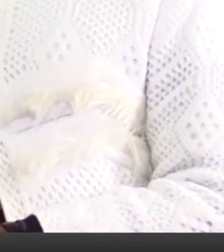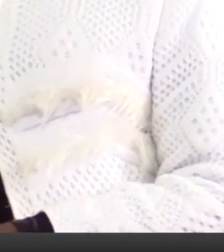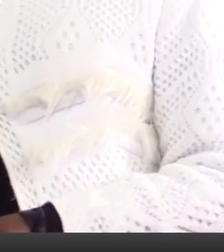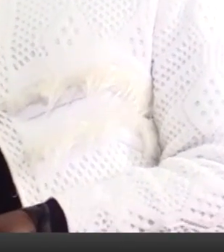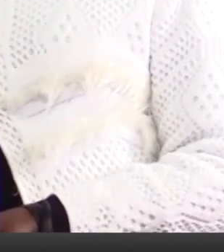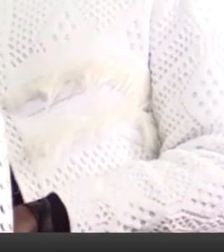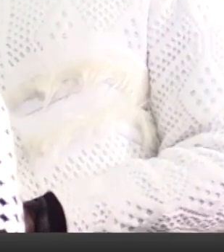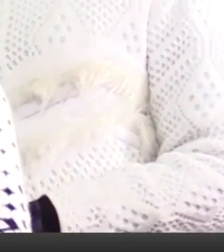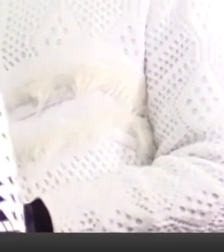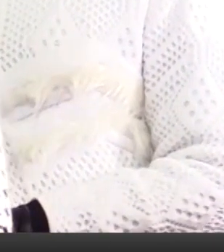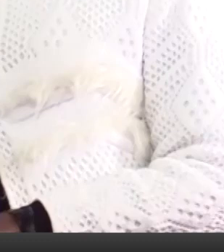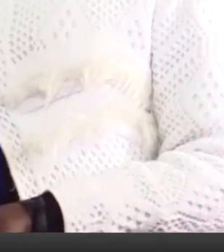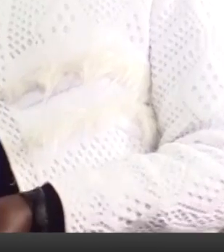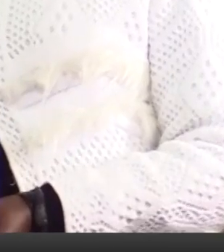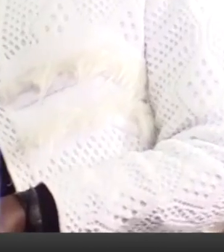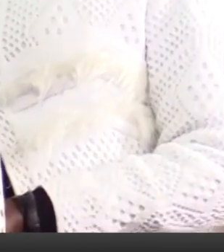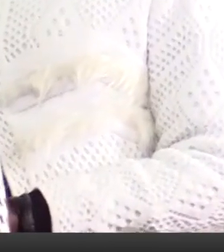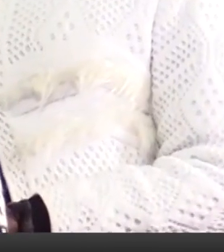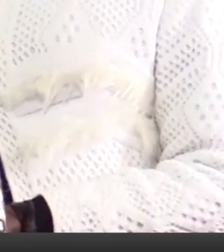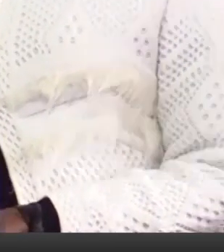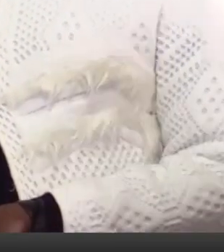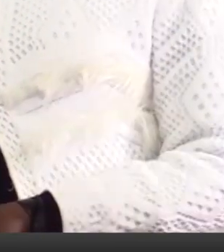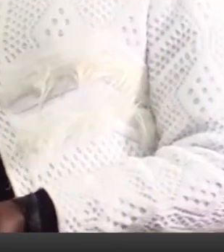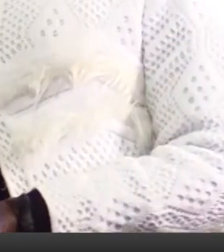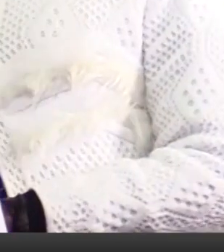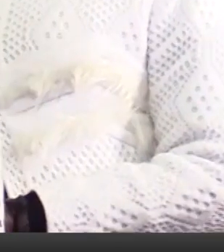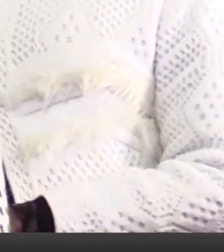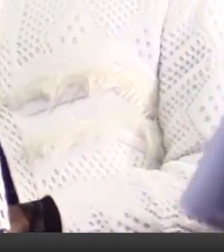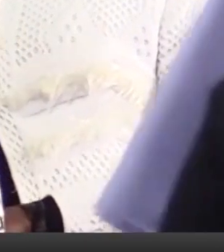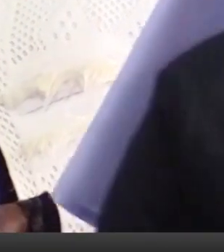Caro Christopher, Undugu TV.